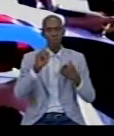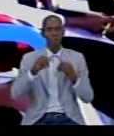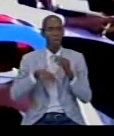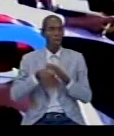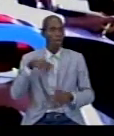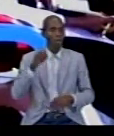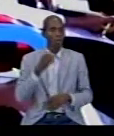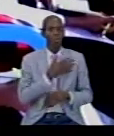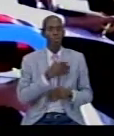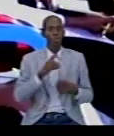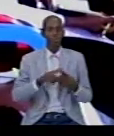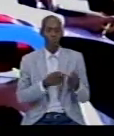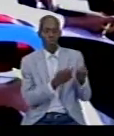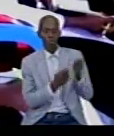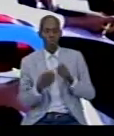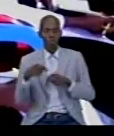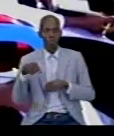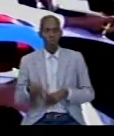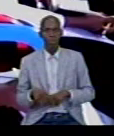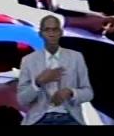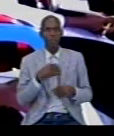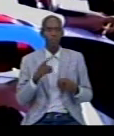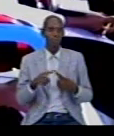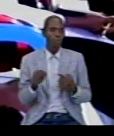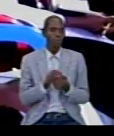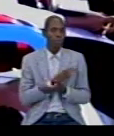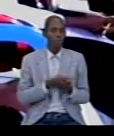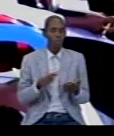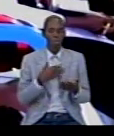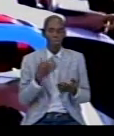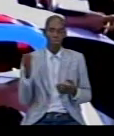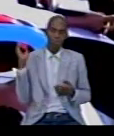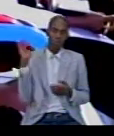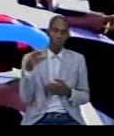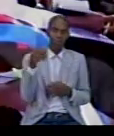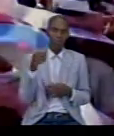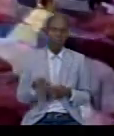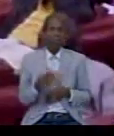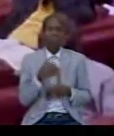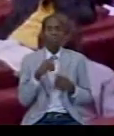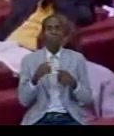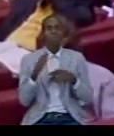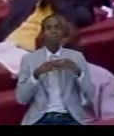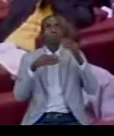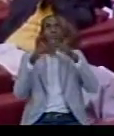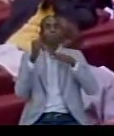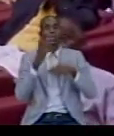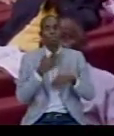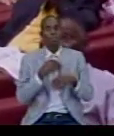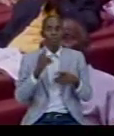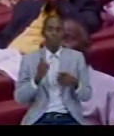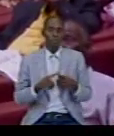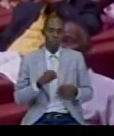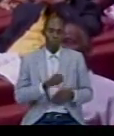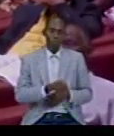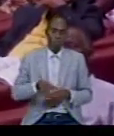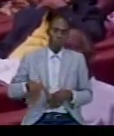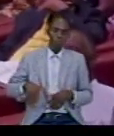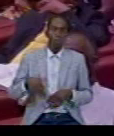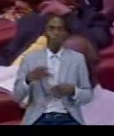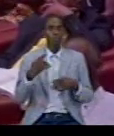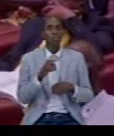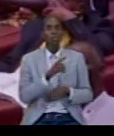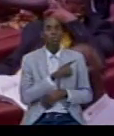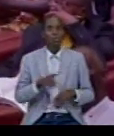to destroy and to throw down and to build and to plant. He doesn't want us to be, you